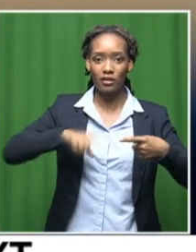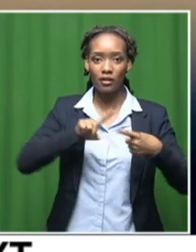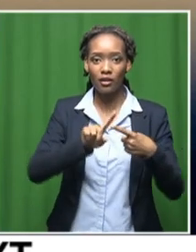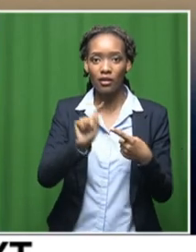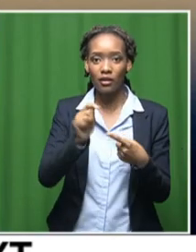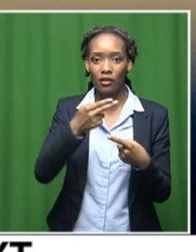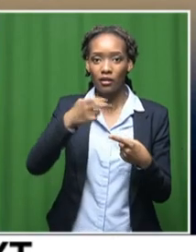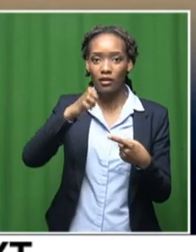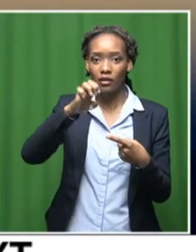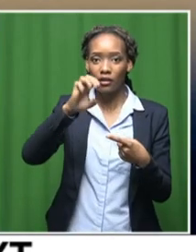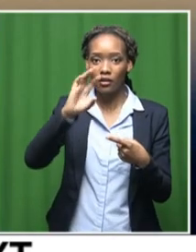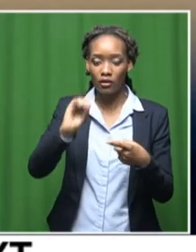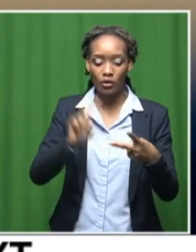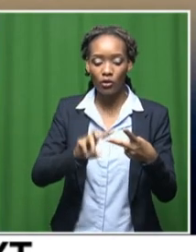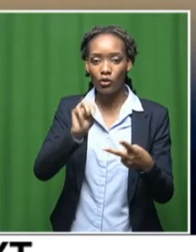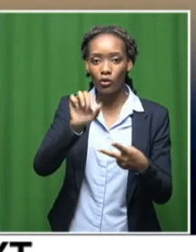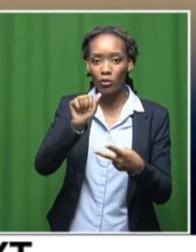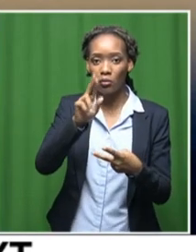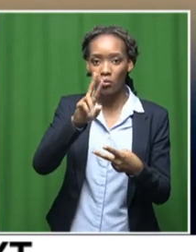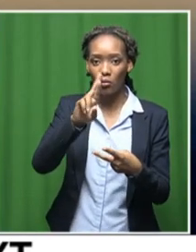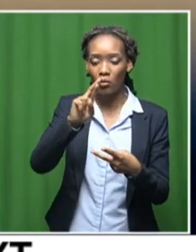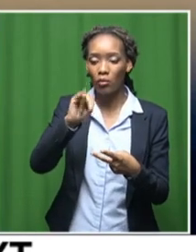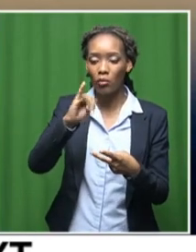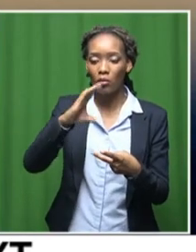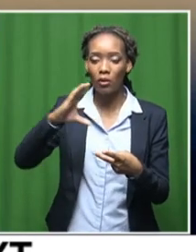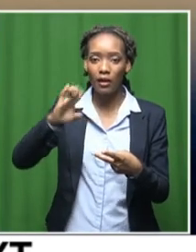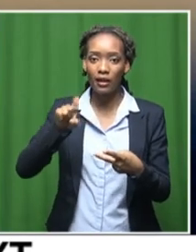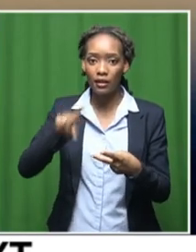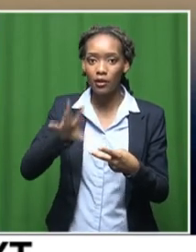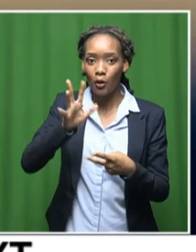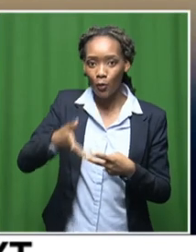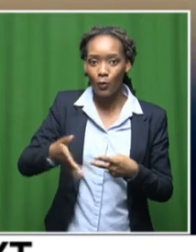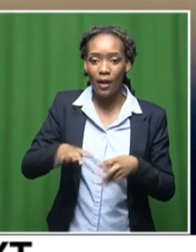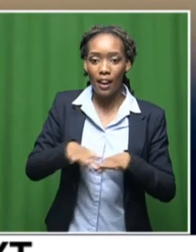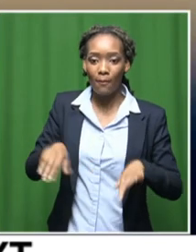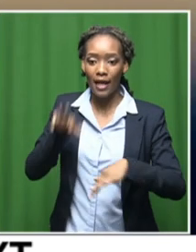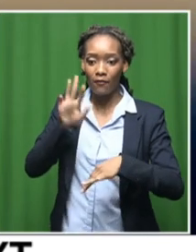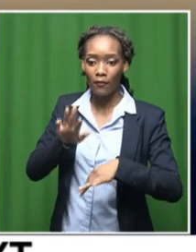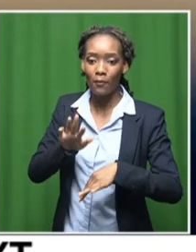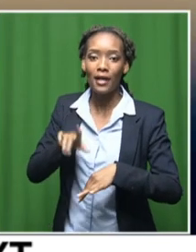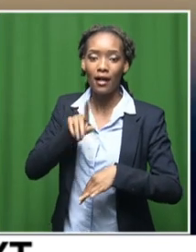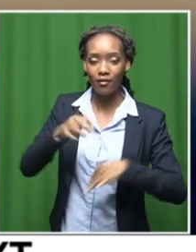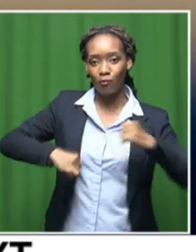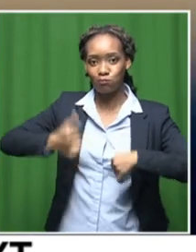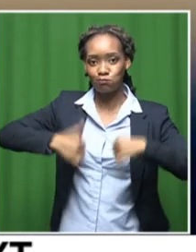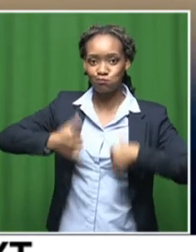Maurice Paige, who will star in the latest installment of Platform 9, coming home from the